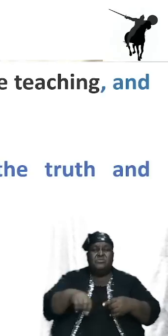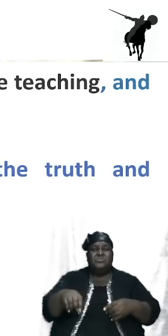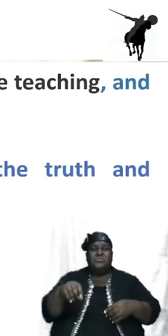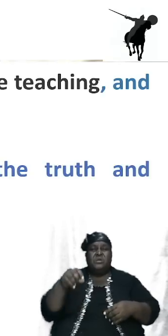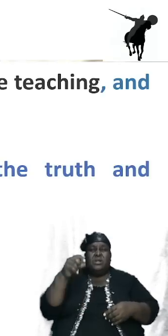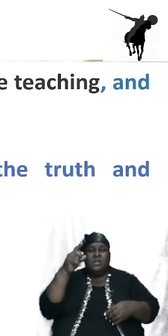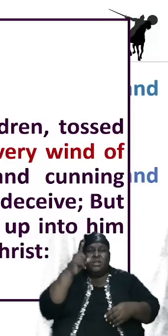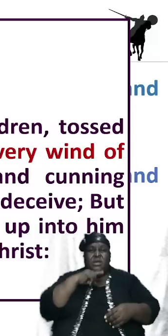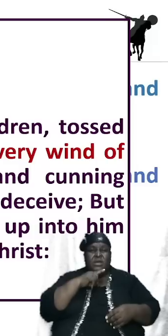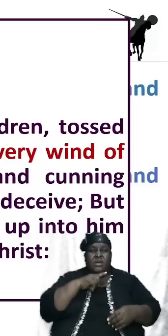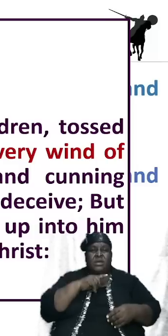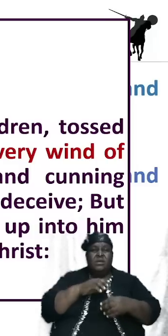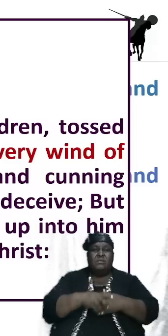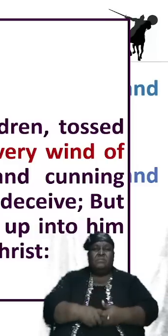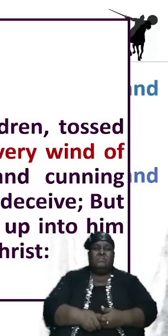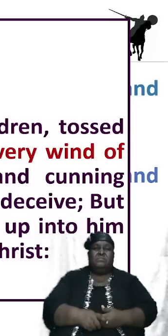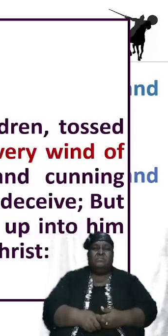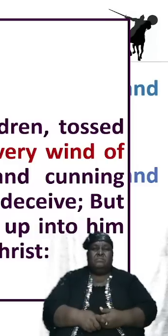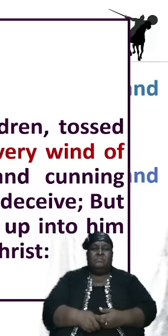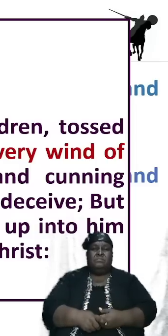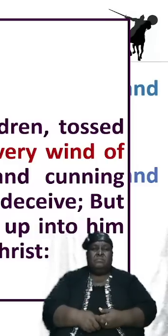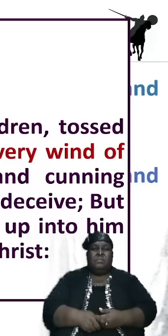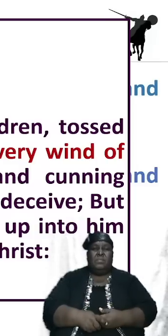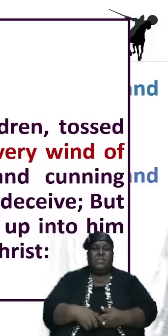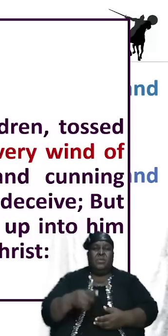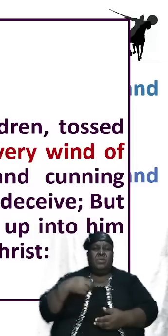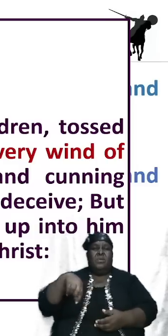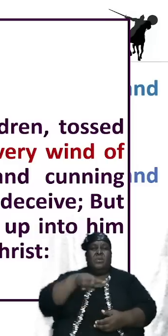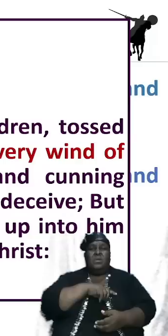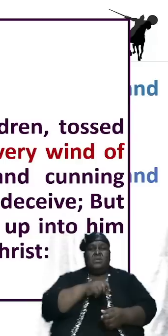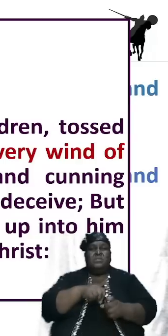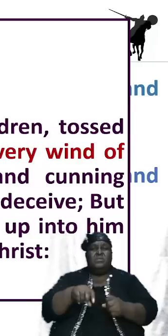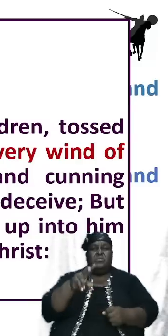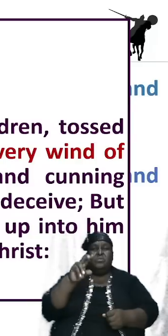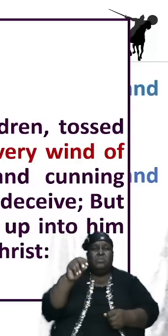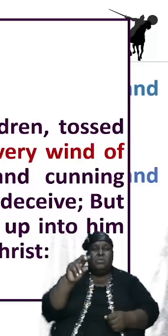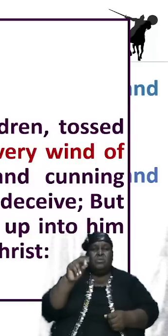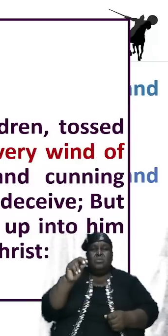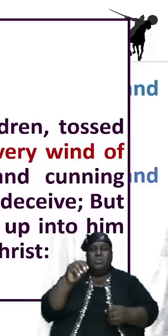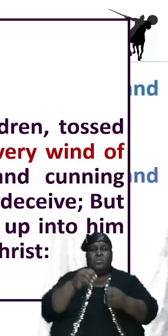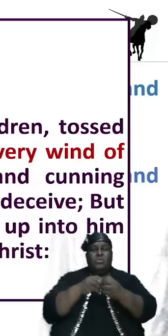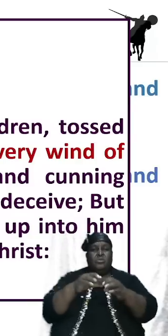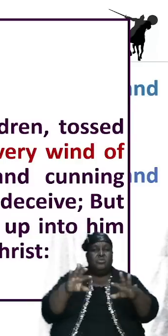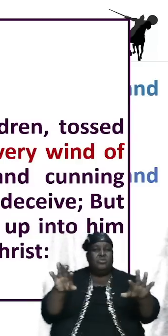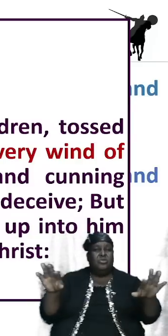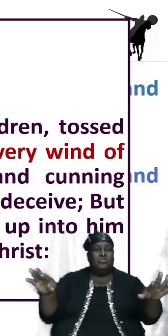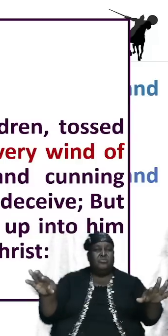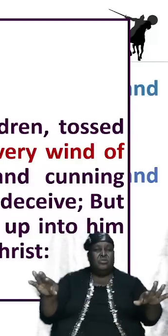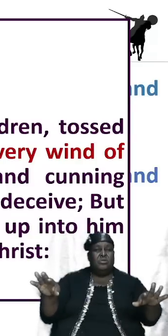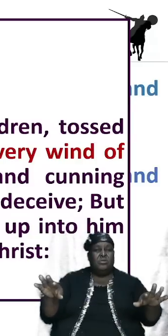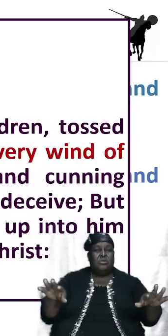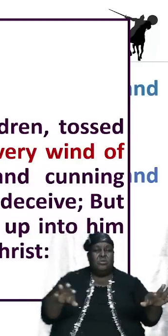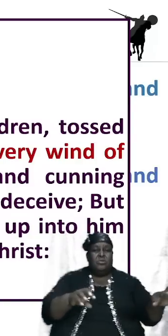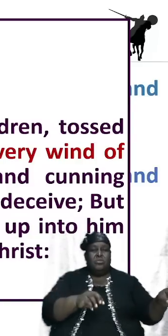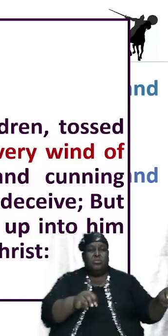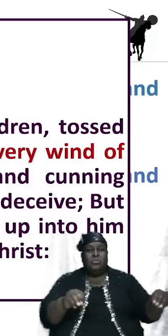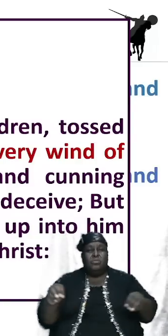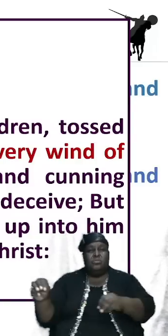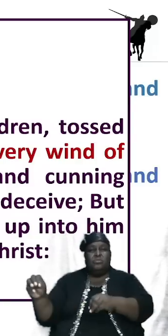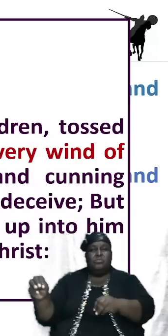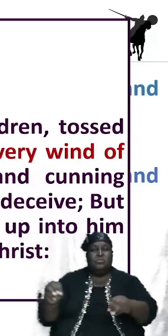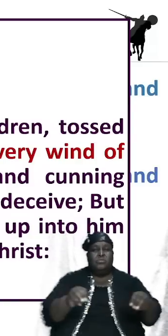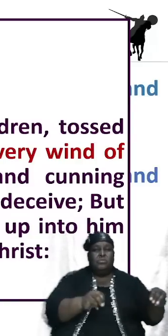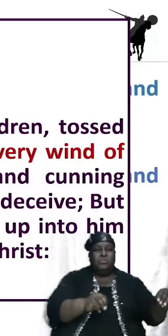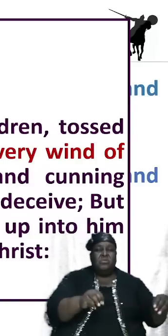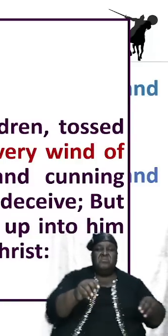Ephesus, and he said, look here, for we thenceforth be no more children, tossed to and fro